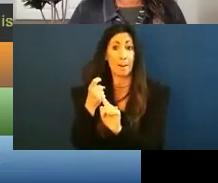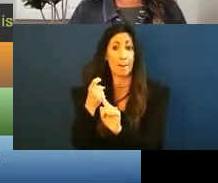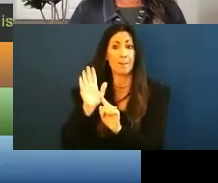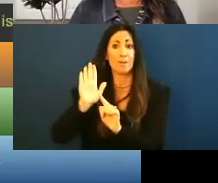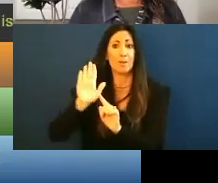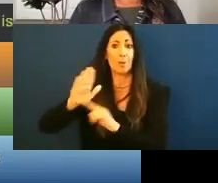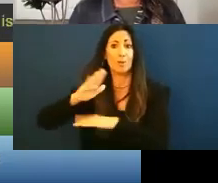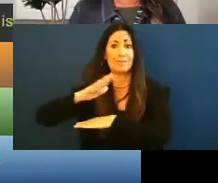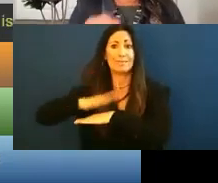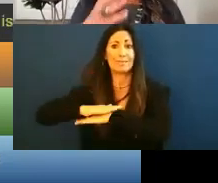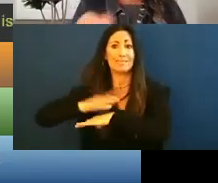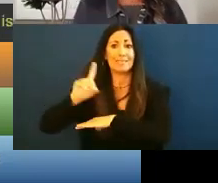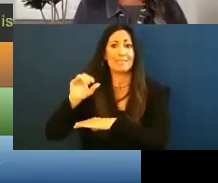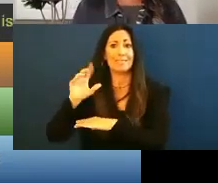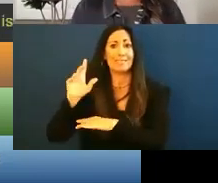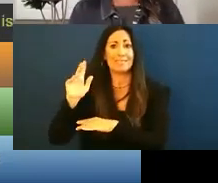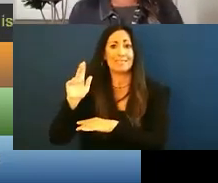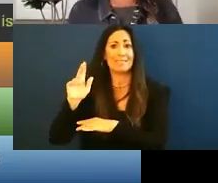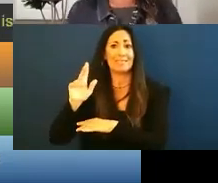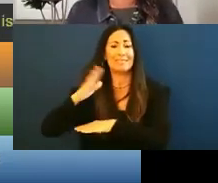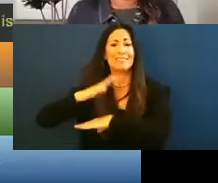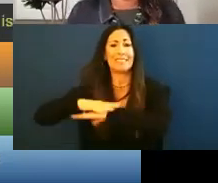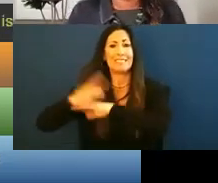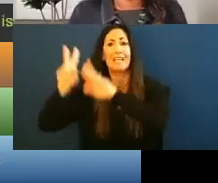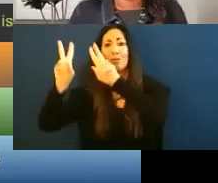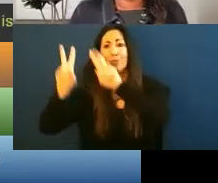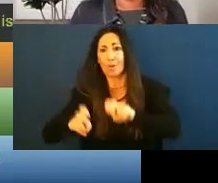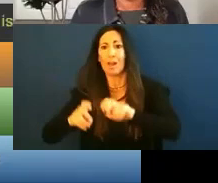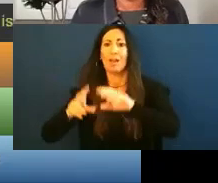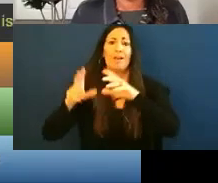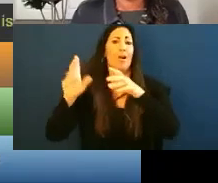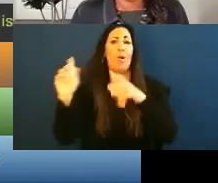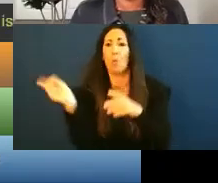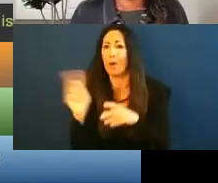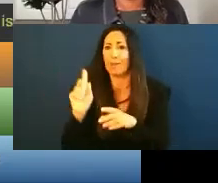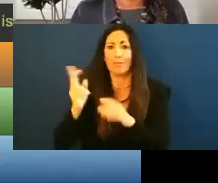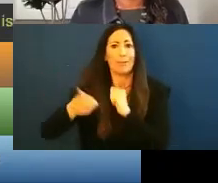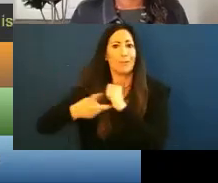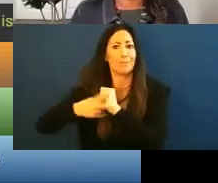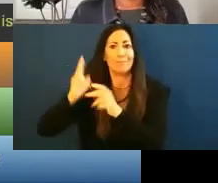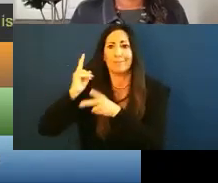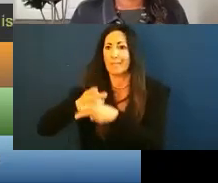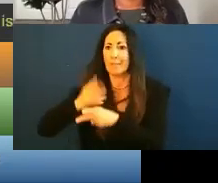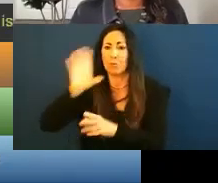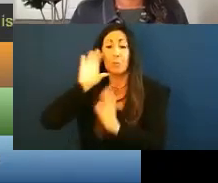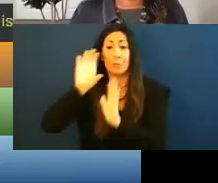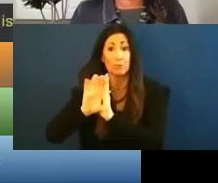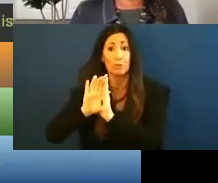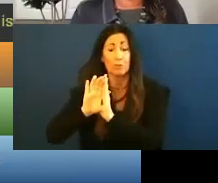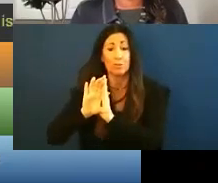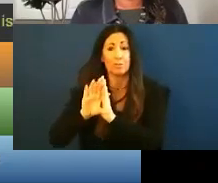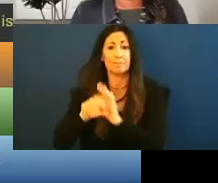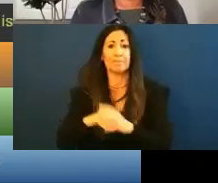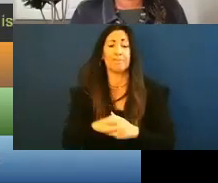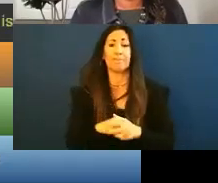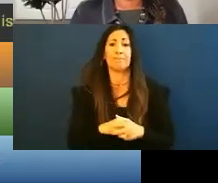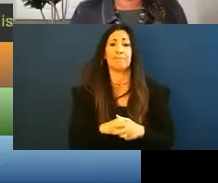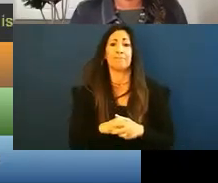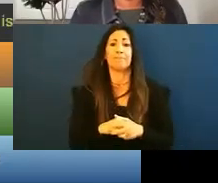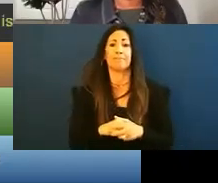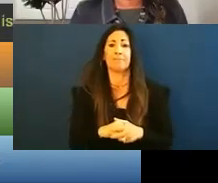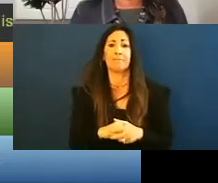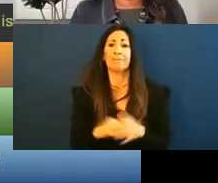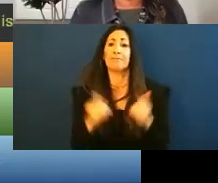desktop or from your downloads or from your Dropbox or wherever you're keeping them. So we're going to load